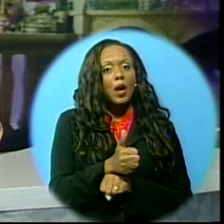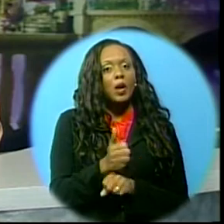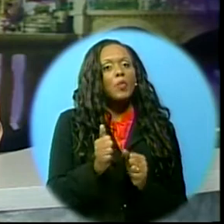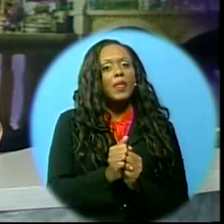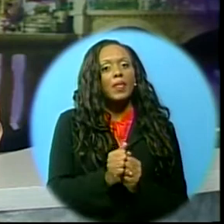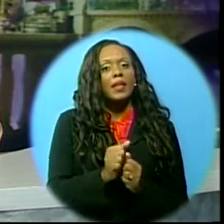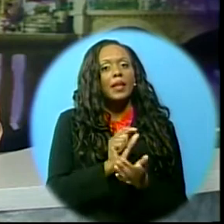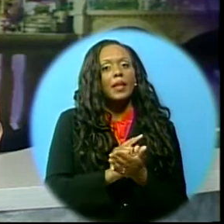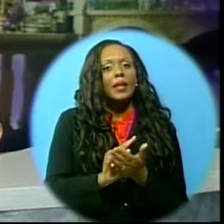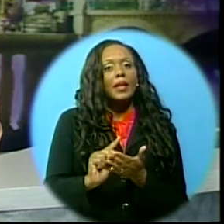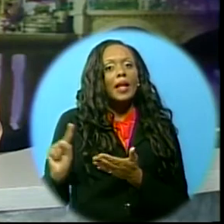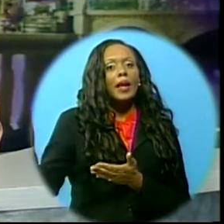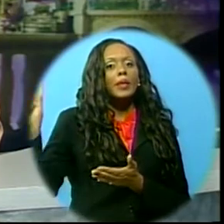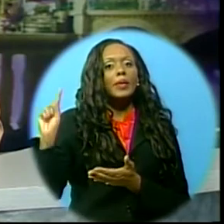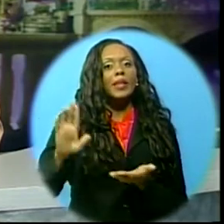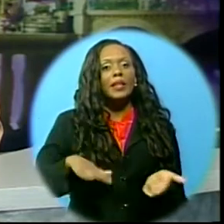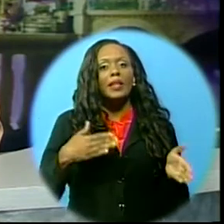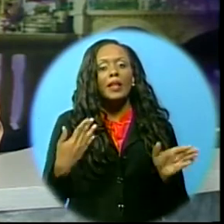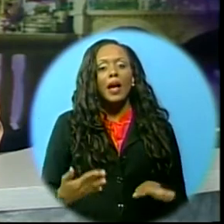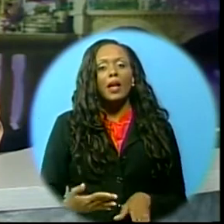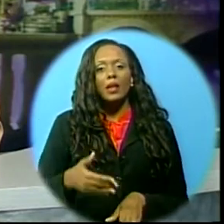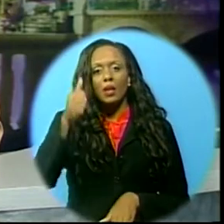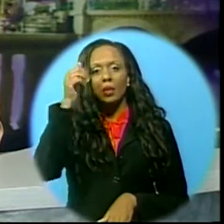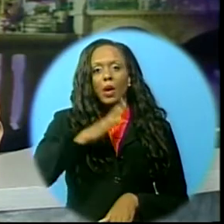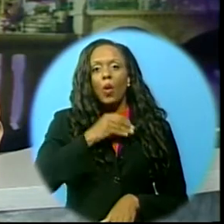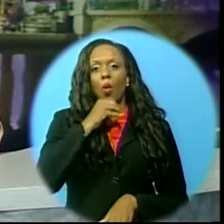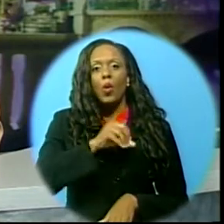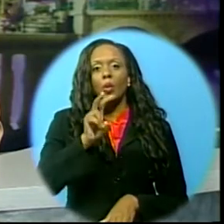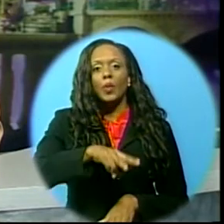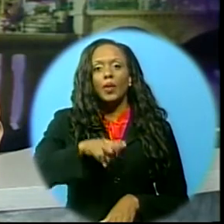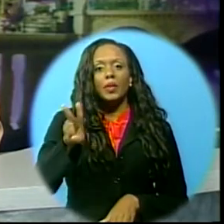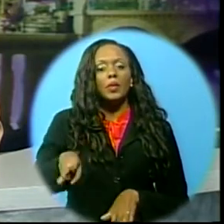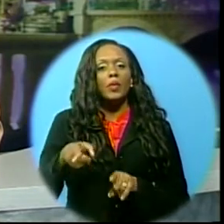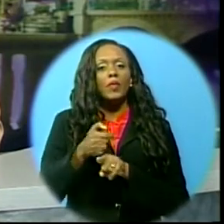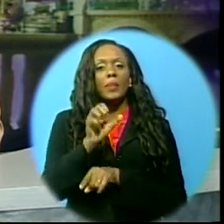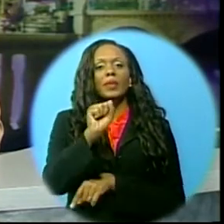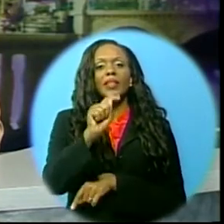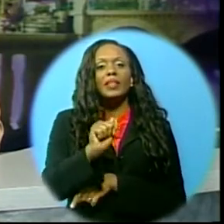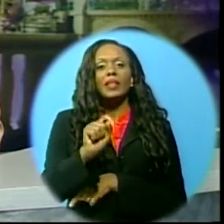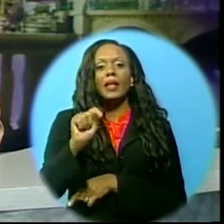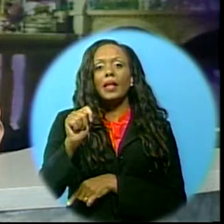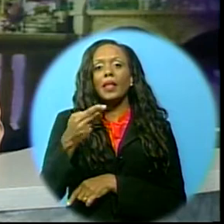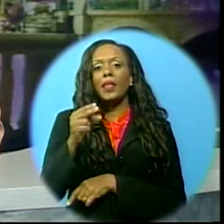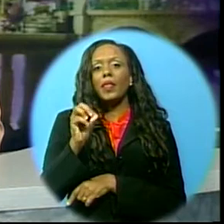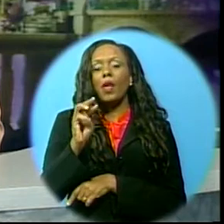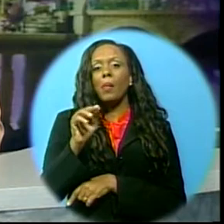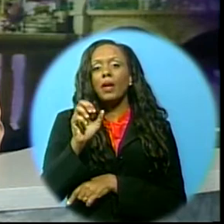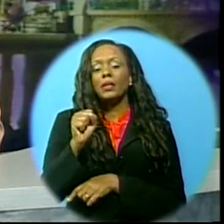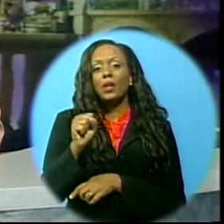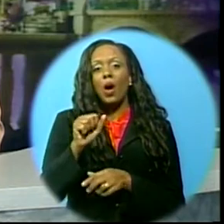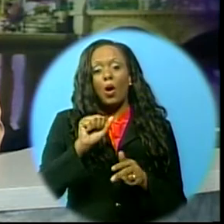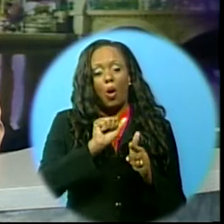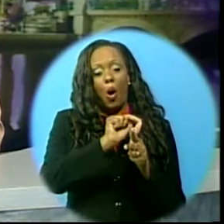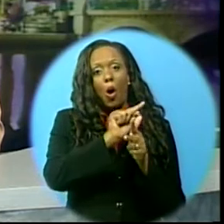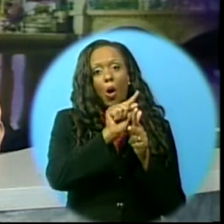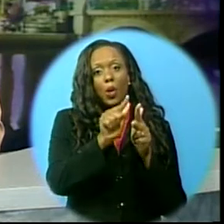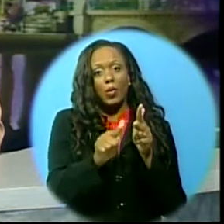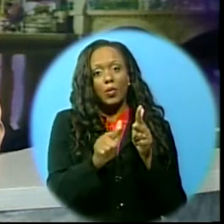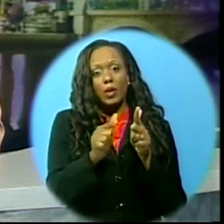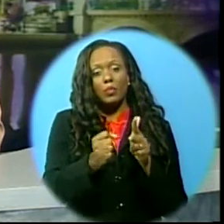week's death of 22-year-old Lamar Carter of Spring Farm, St. Thomas, have been remanded to Dodds